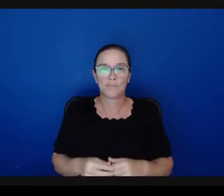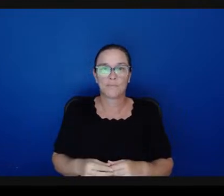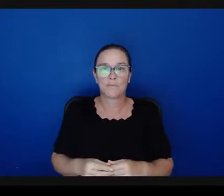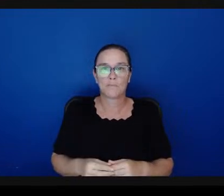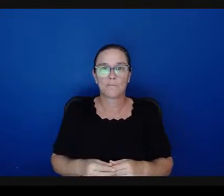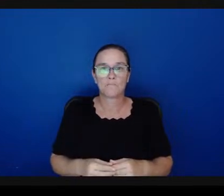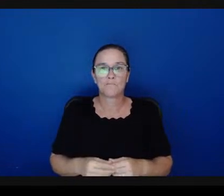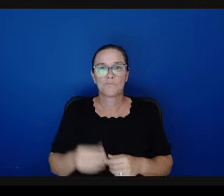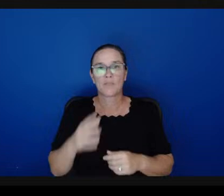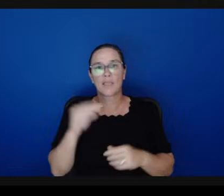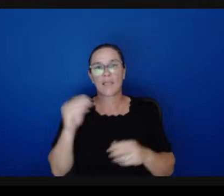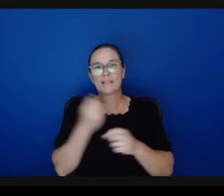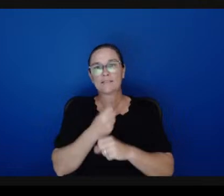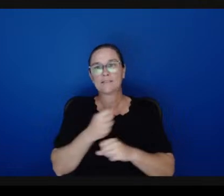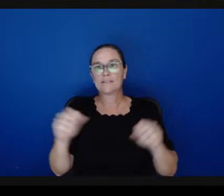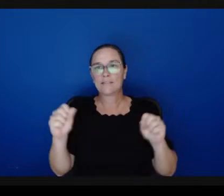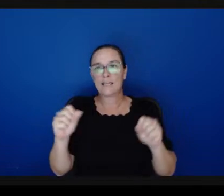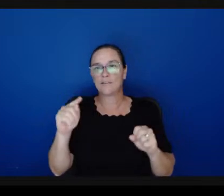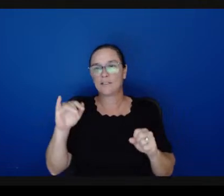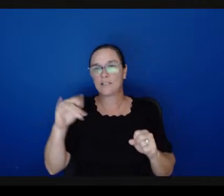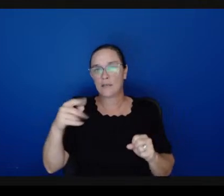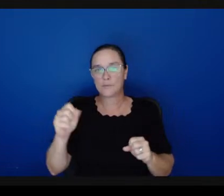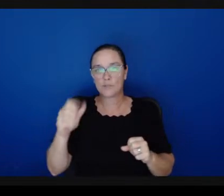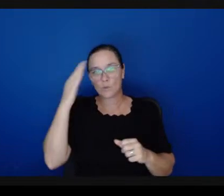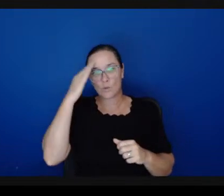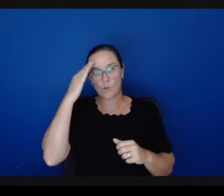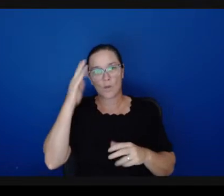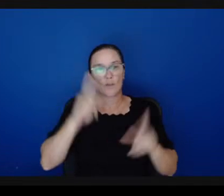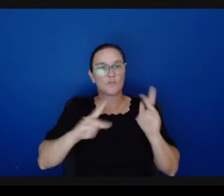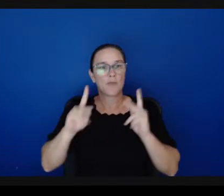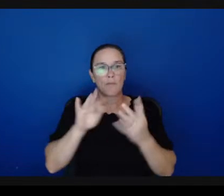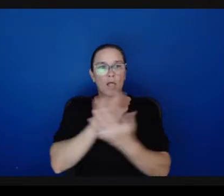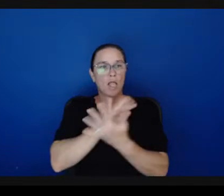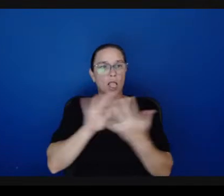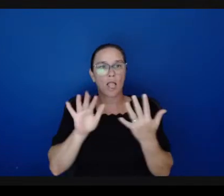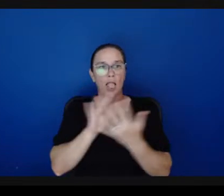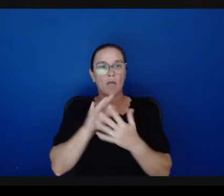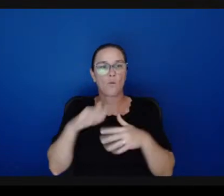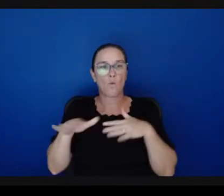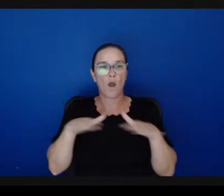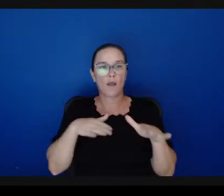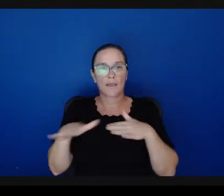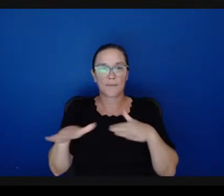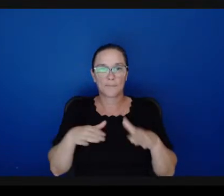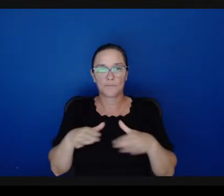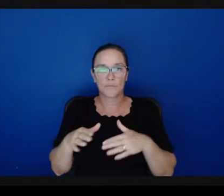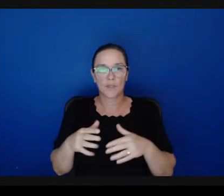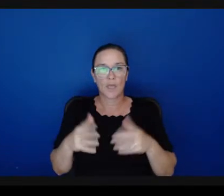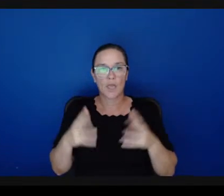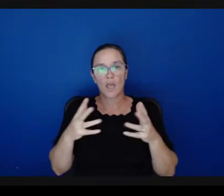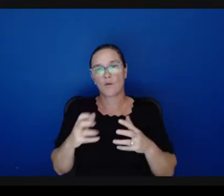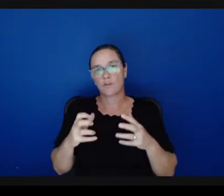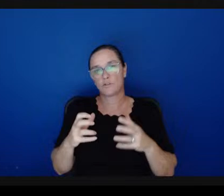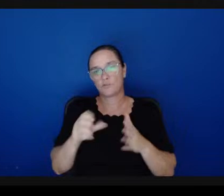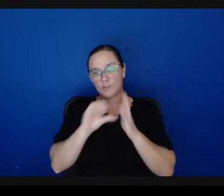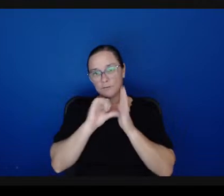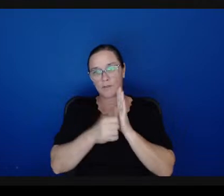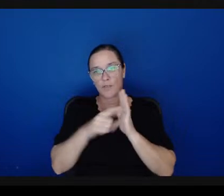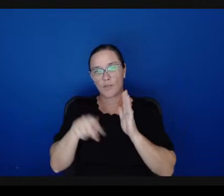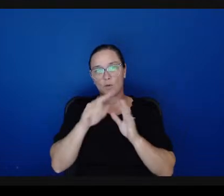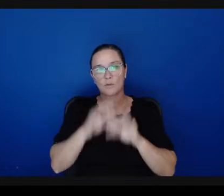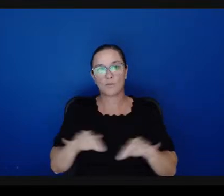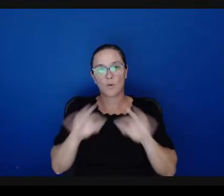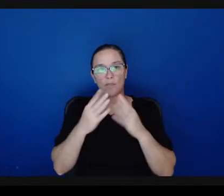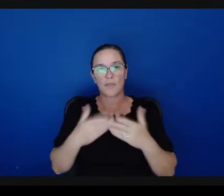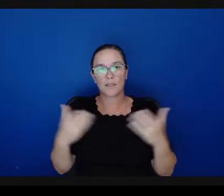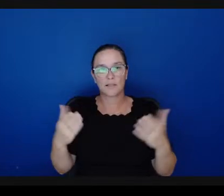And safety tips, know that there's people everywhere walking. So I just wanted to bring up those important things in the park. It is busy.